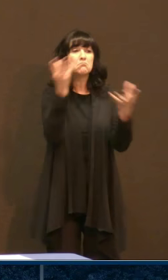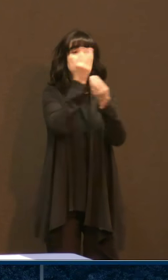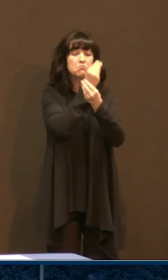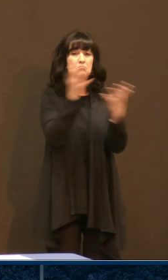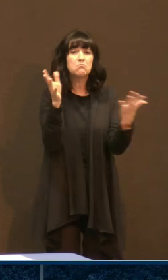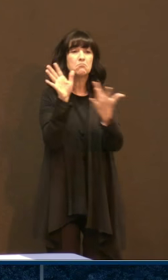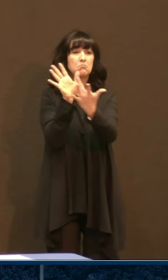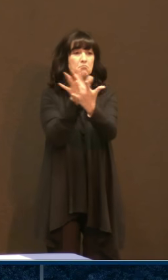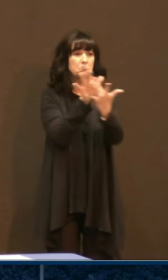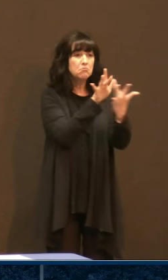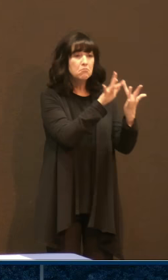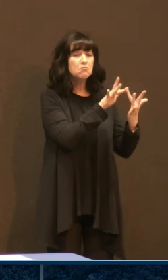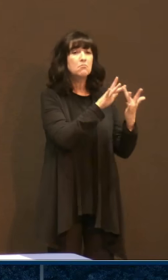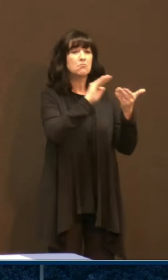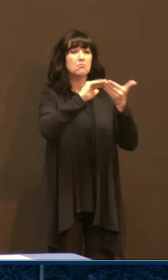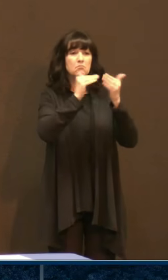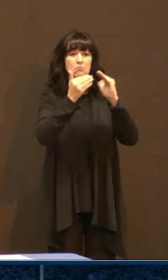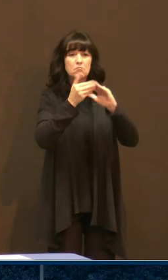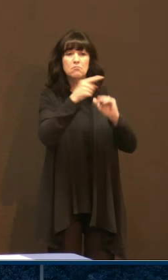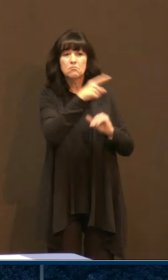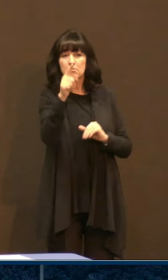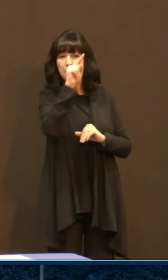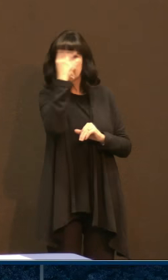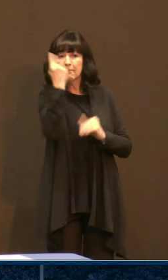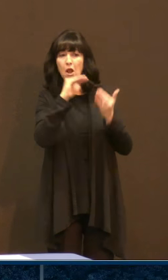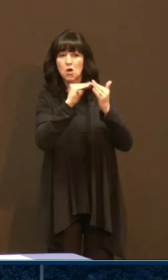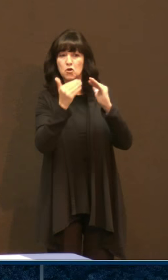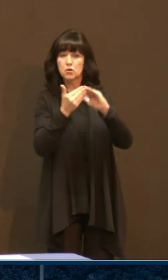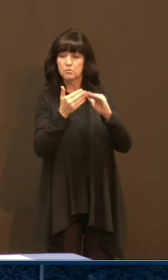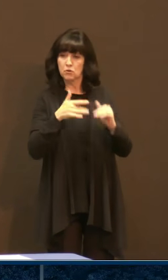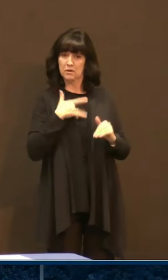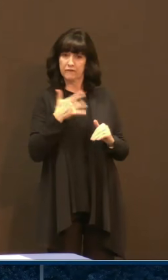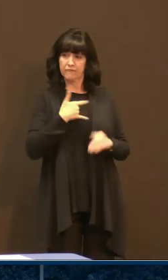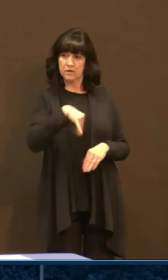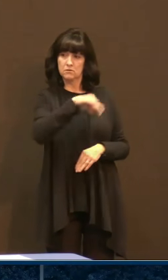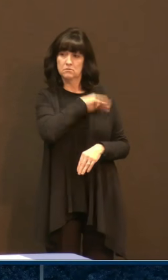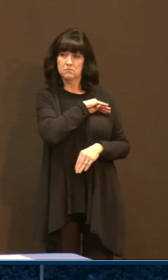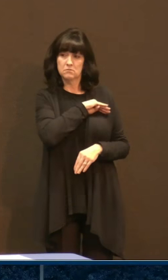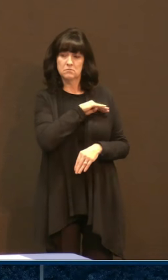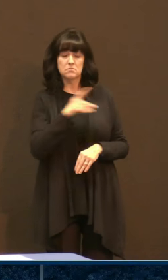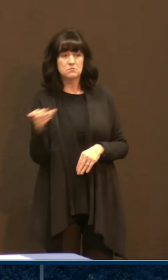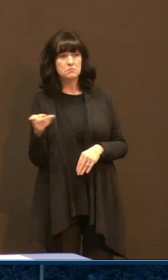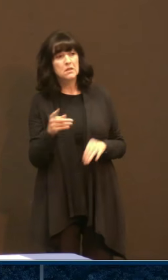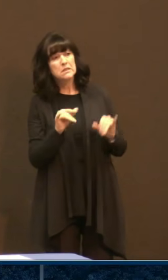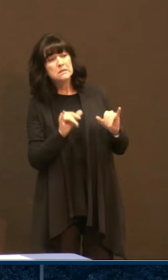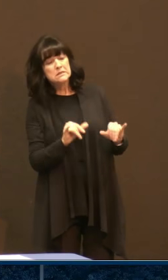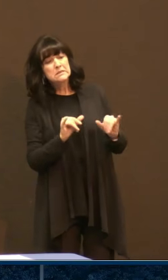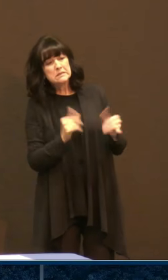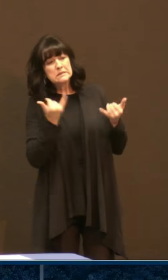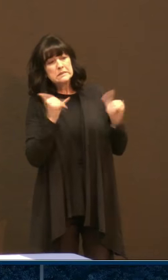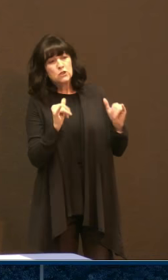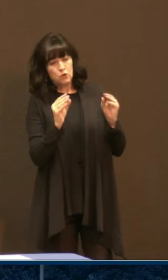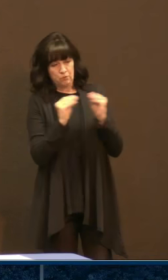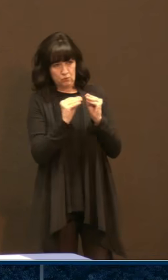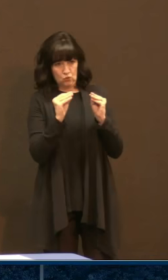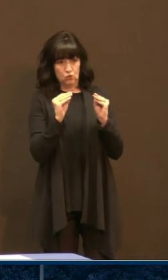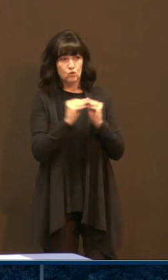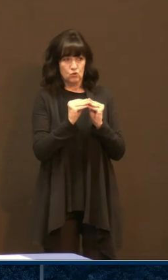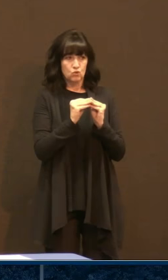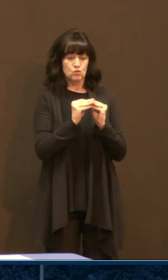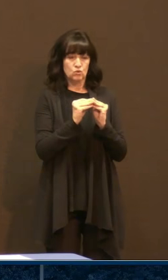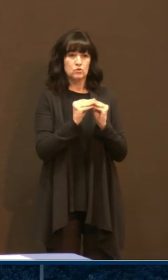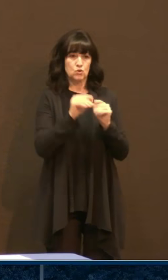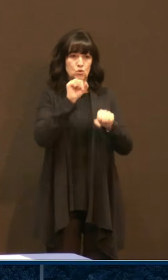partners are you working with to make sure information is actually reaching people? Yeah, I think we have a lot more work to do there. Obviously, we've seen